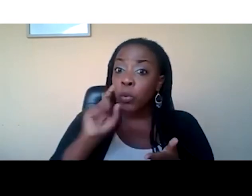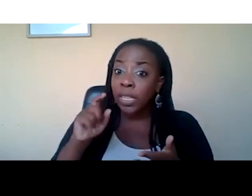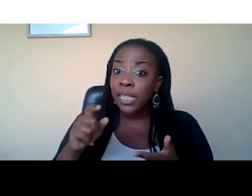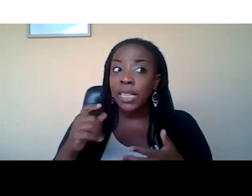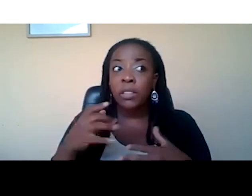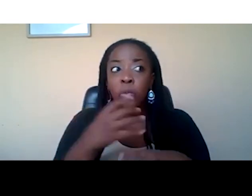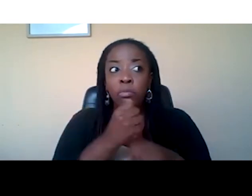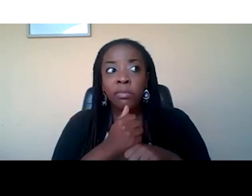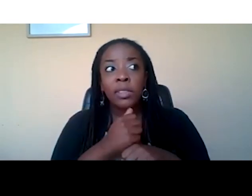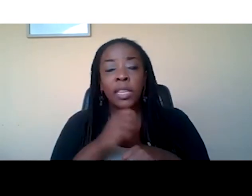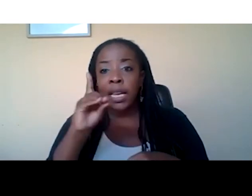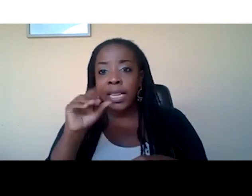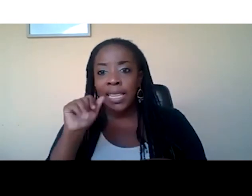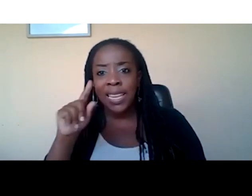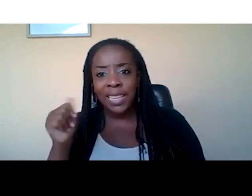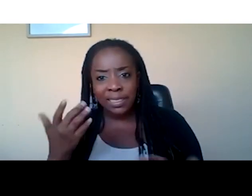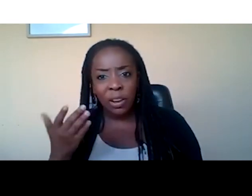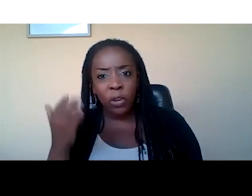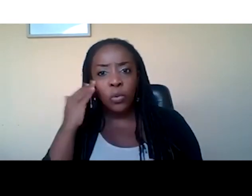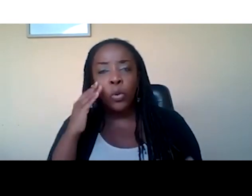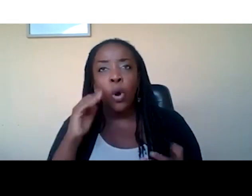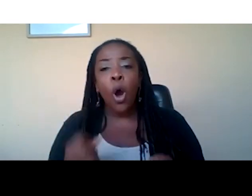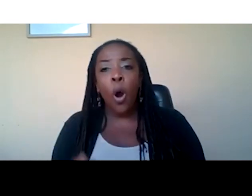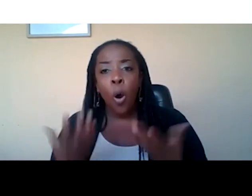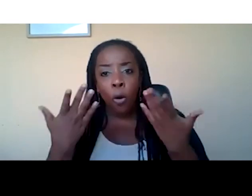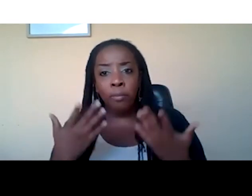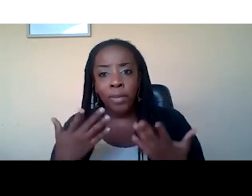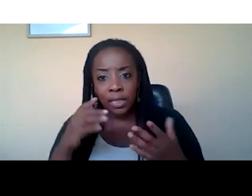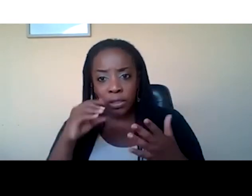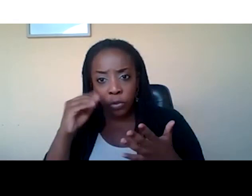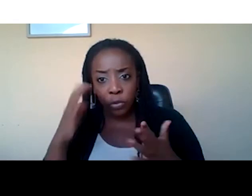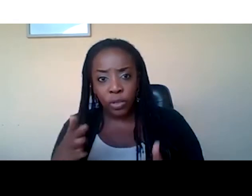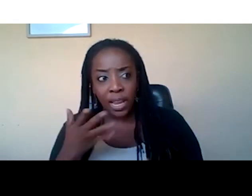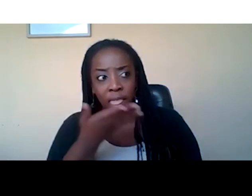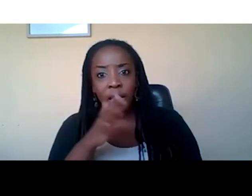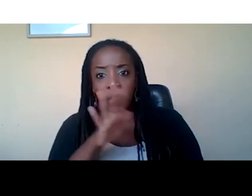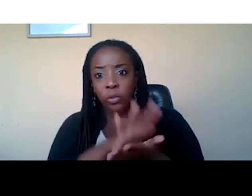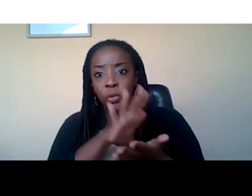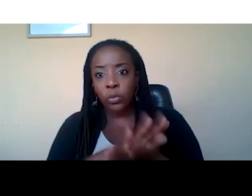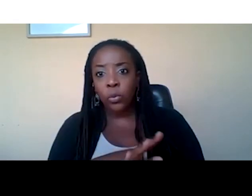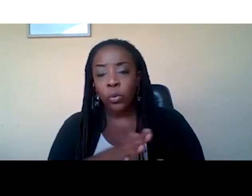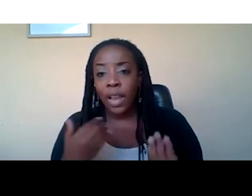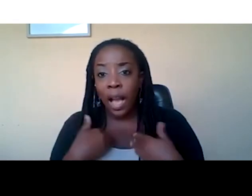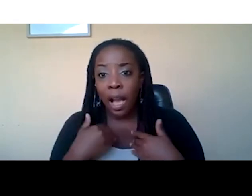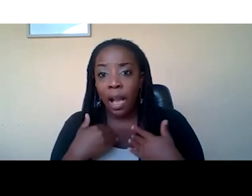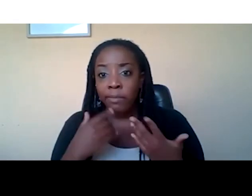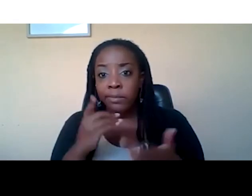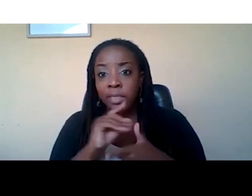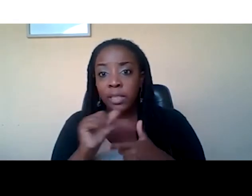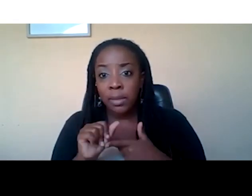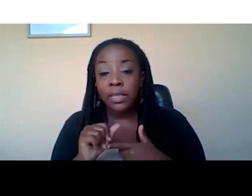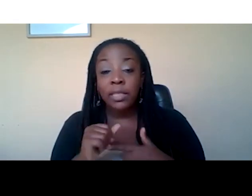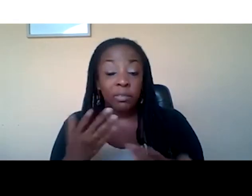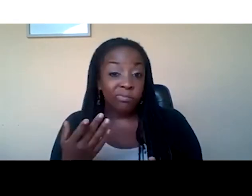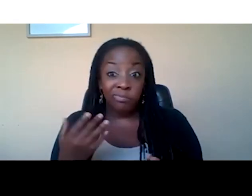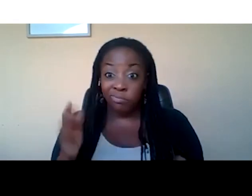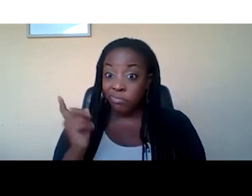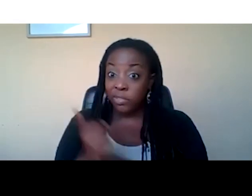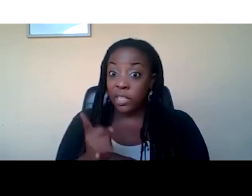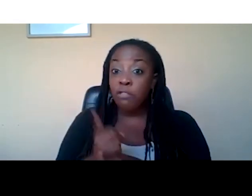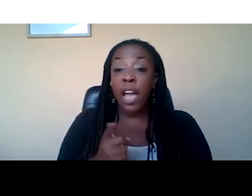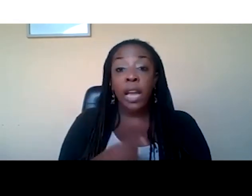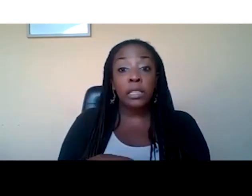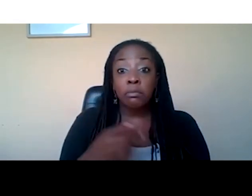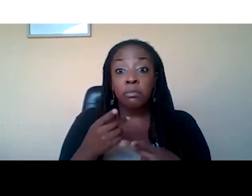students in their institutions. And so, as she rightly asked, private and